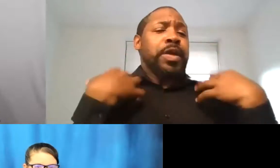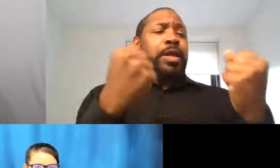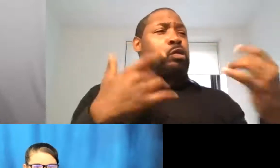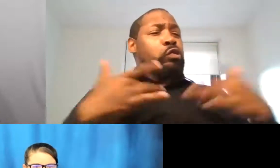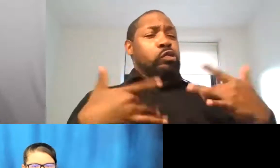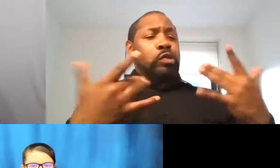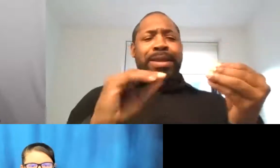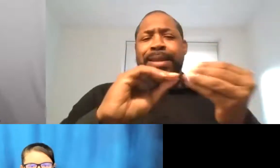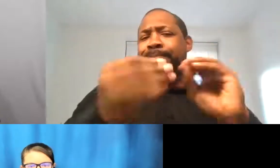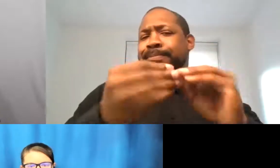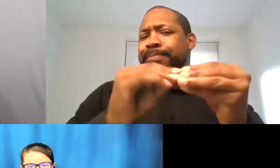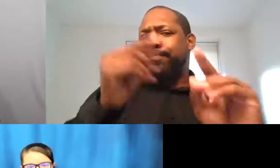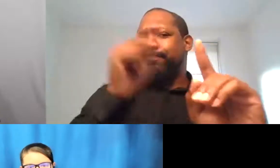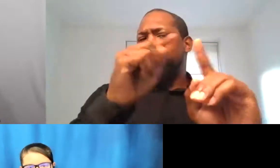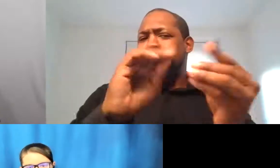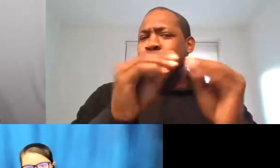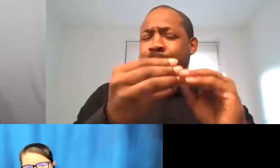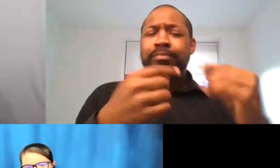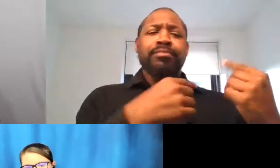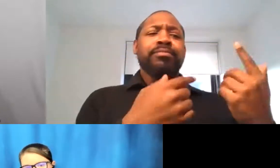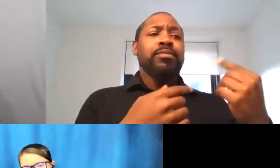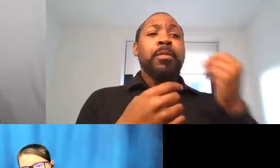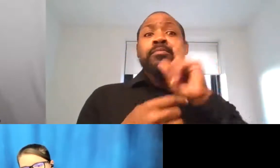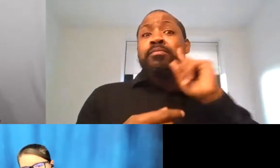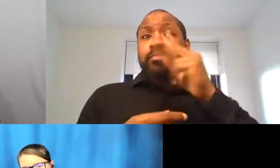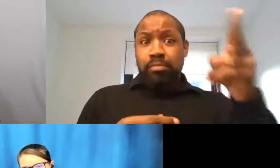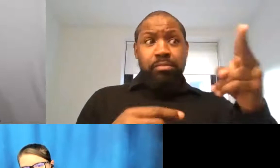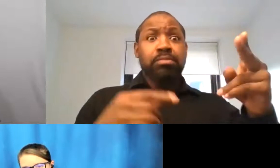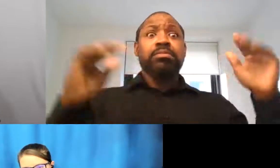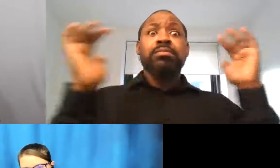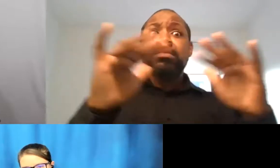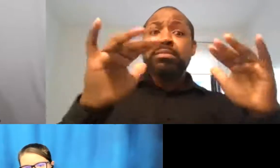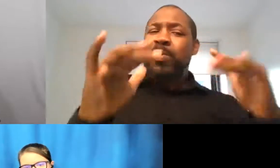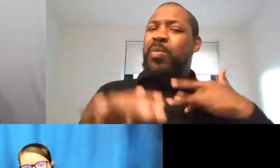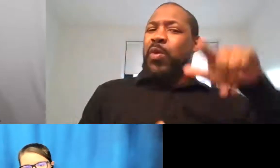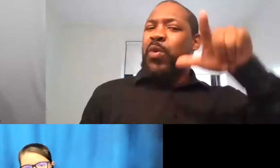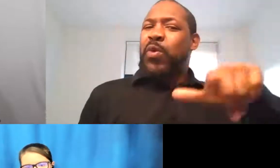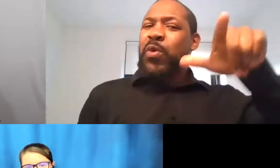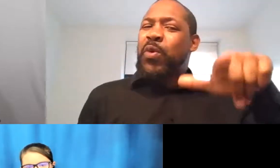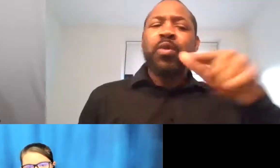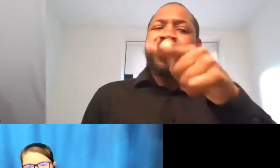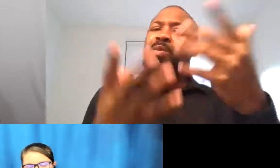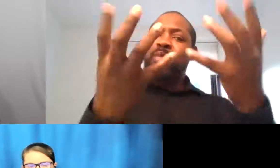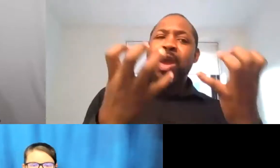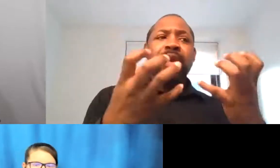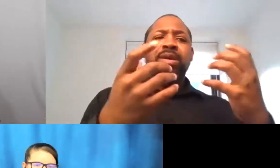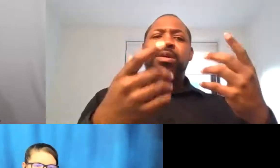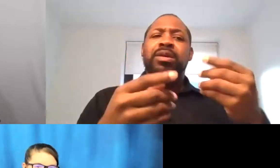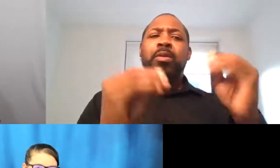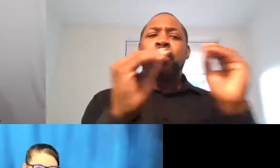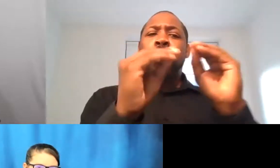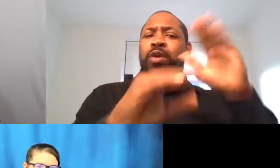accessible communication. So the Department of Health is concerned specifically about the numbers. If there are